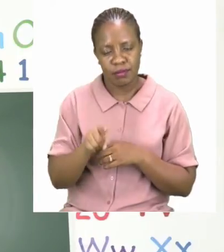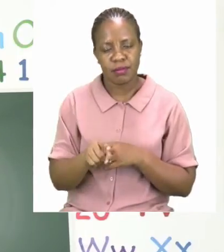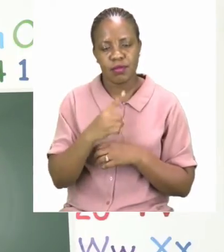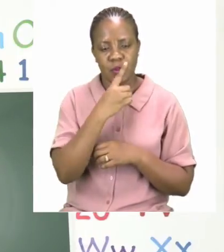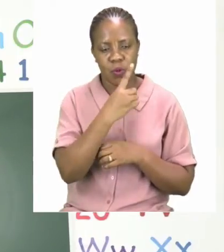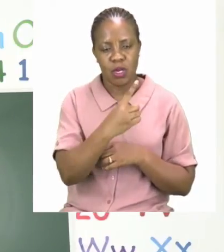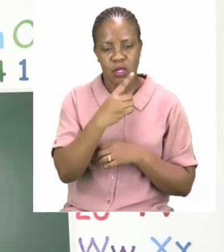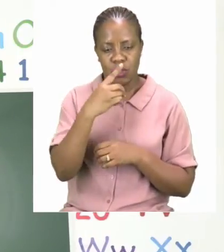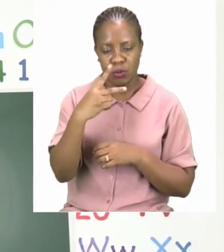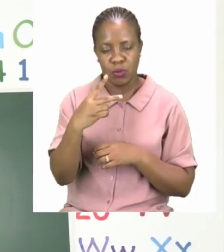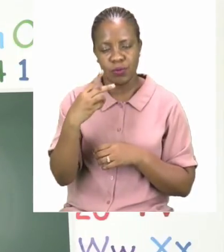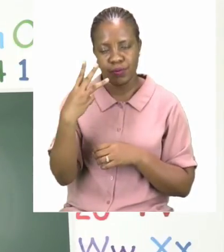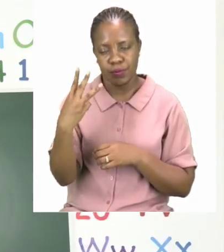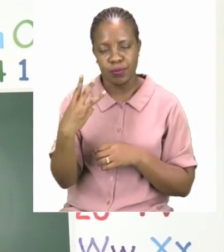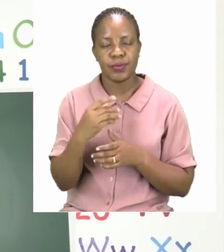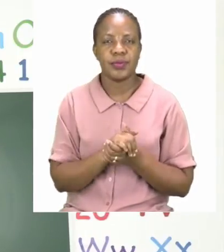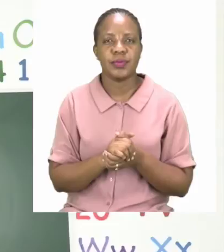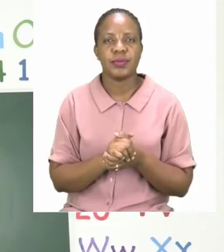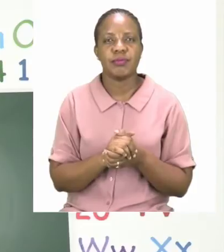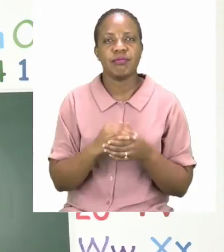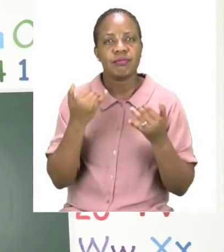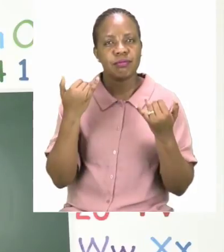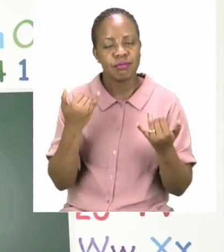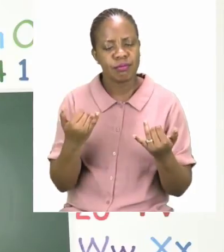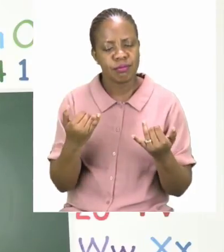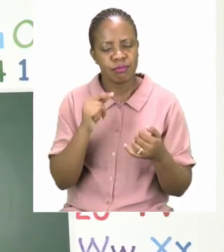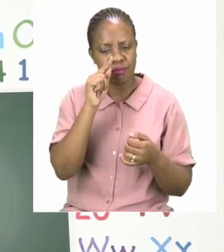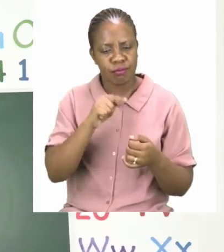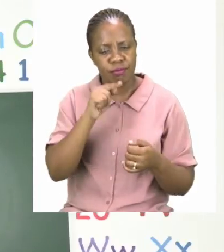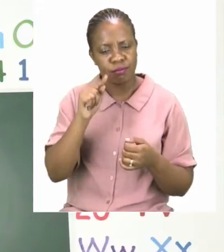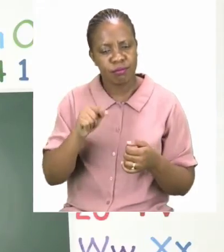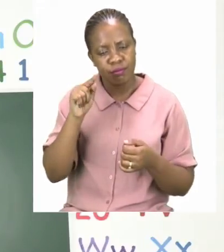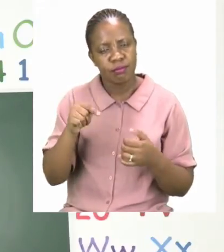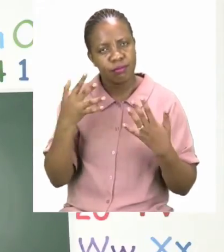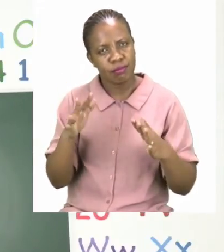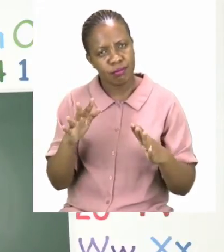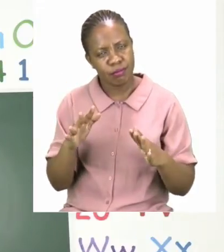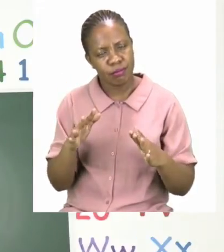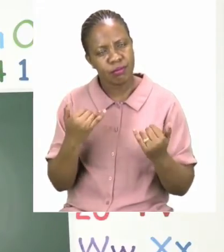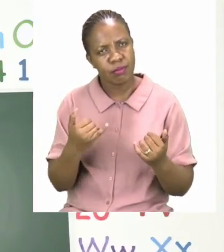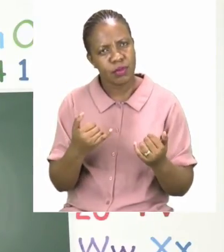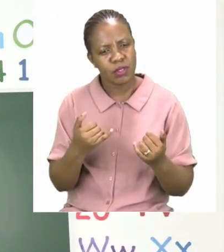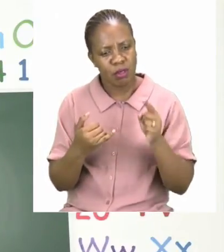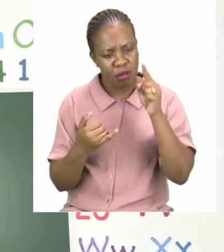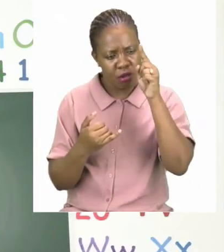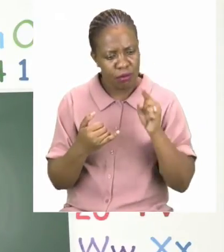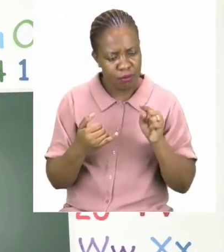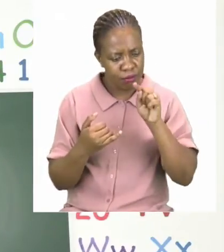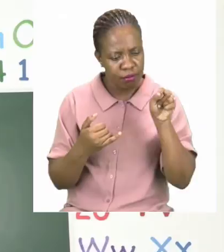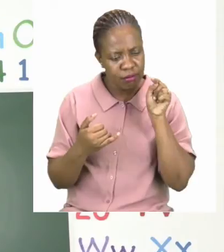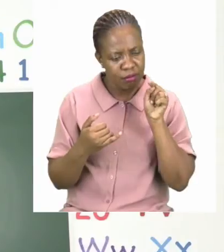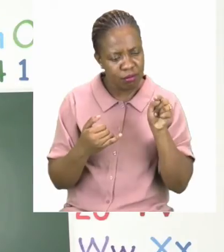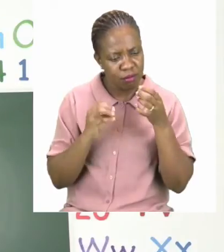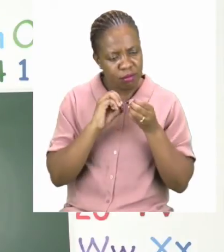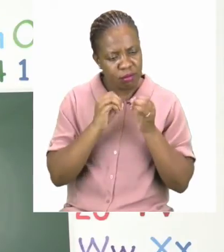3. And now that we're done with our sticks, we need to cross out the number that's here. In